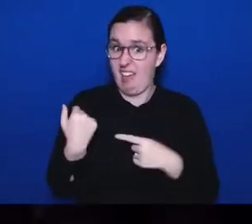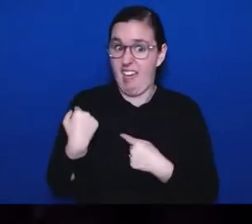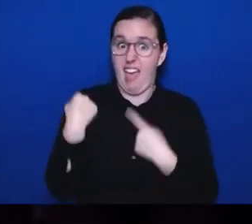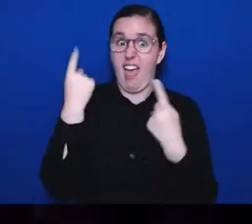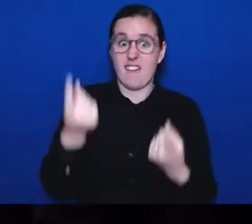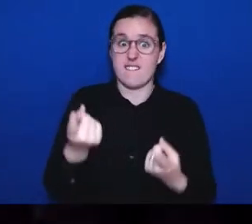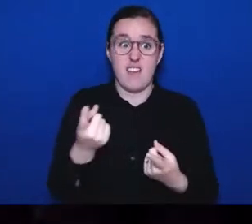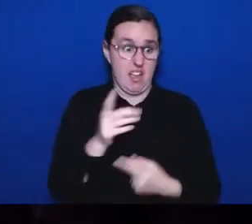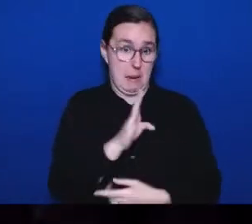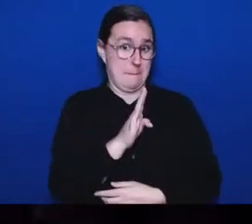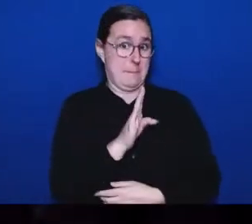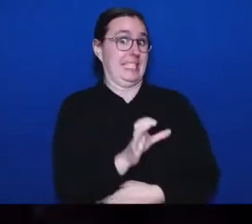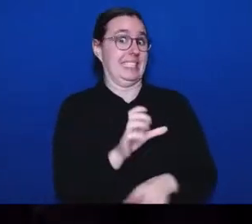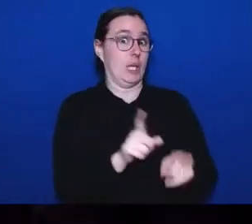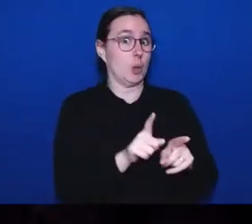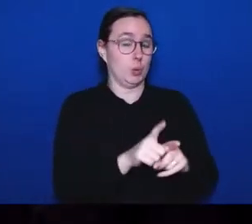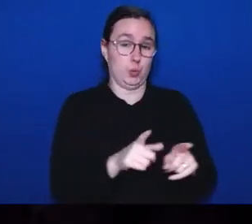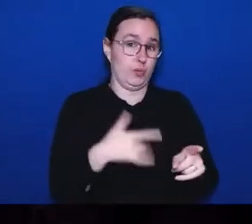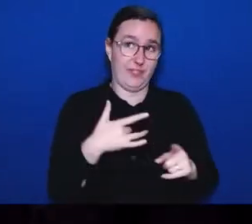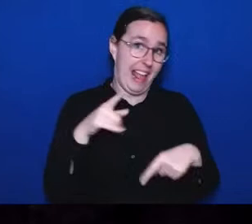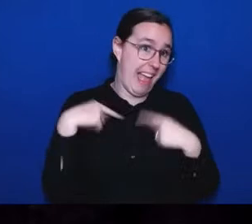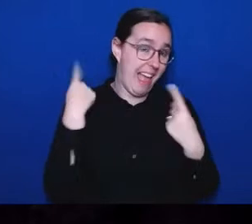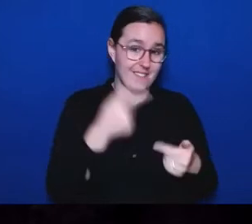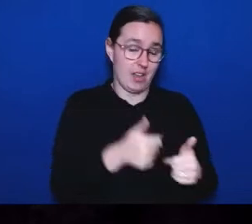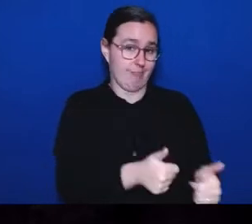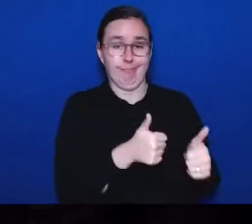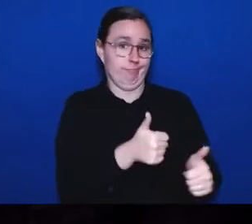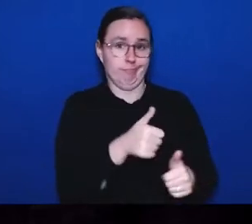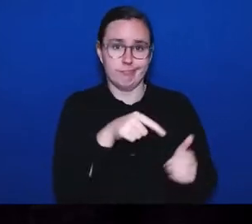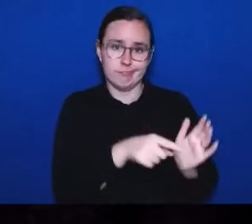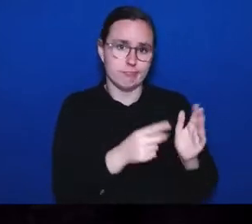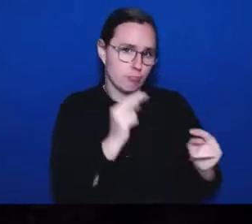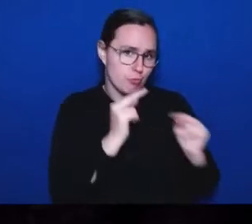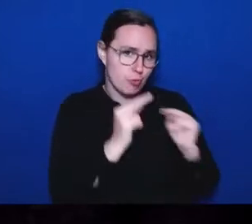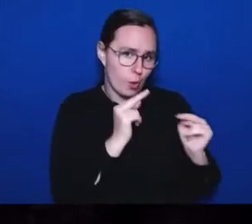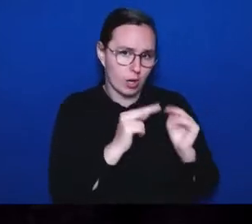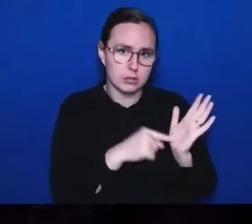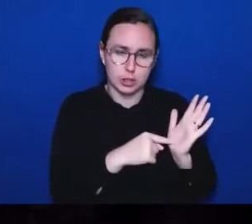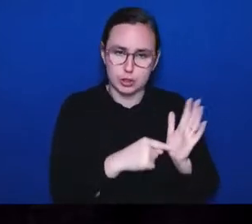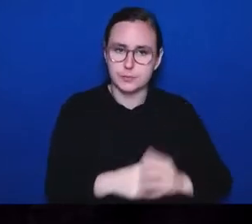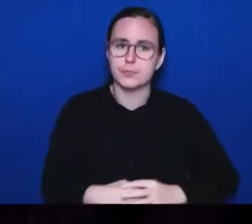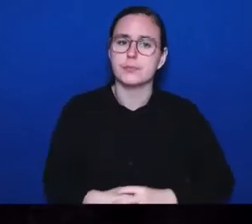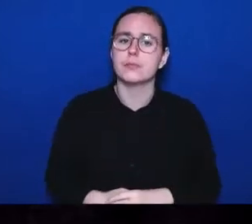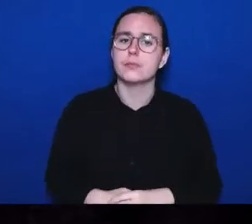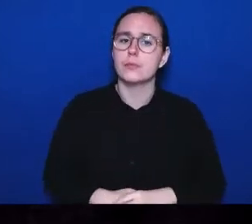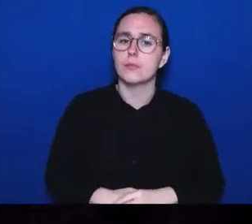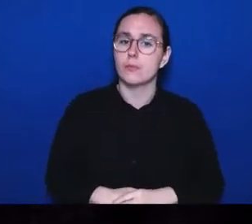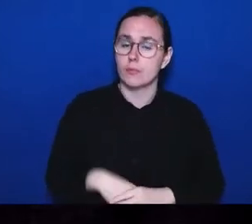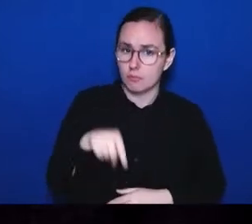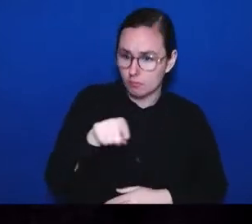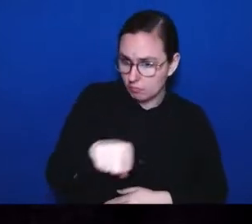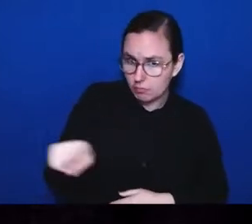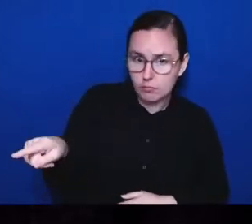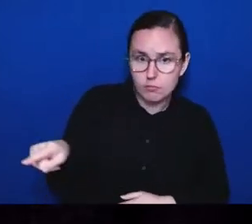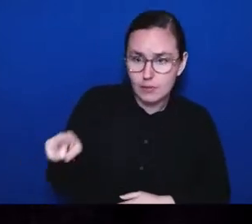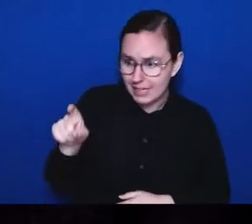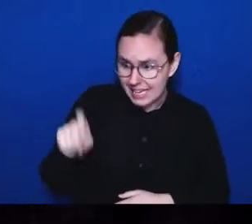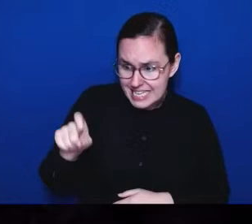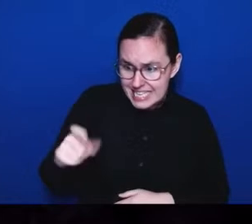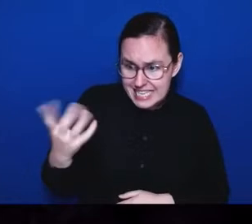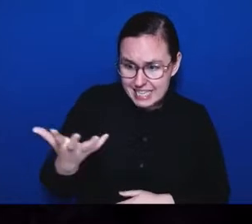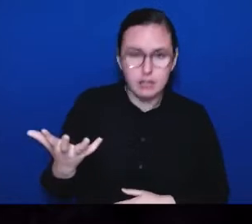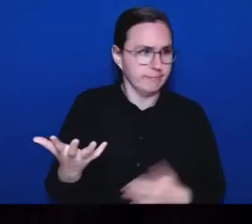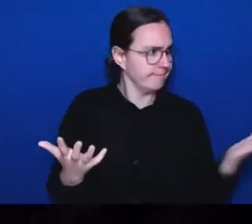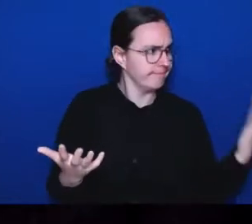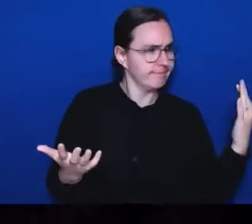It allows us to target funding to areas that need it most so that we can ensure physicians, both family doctors and specialists,